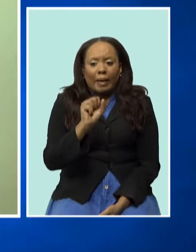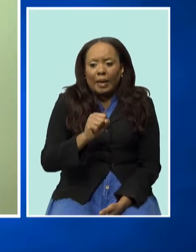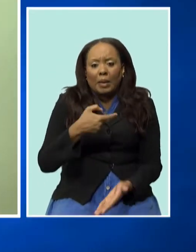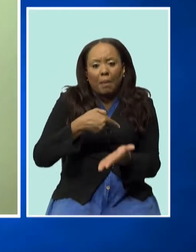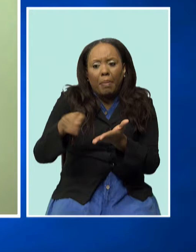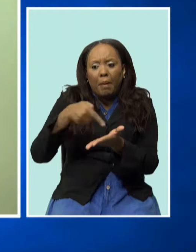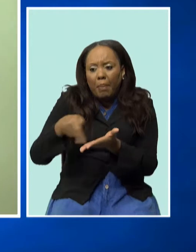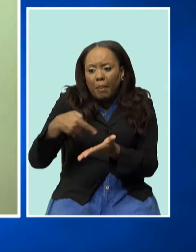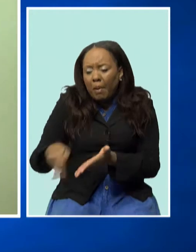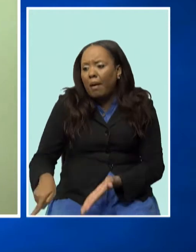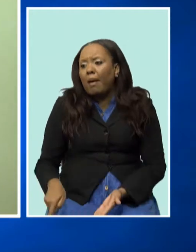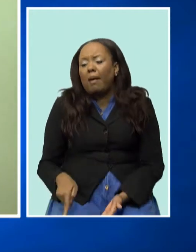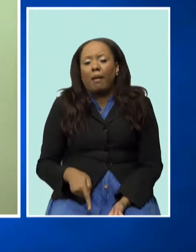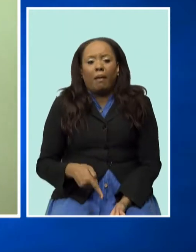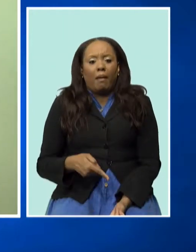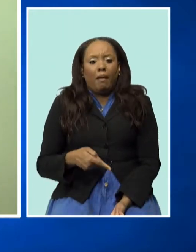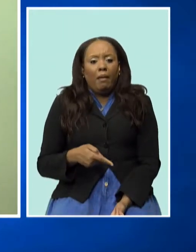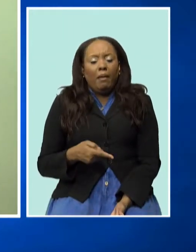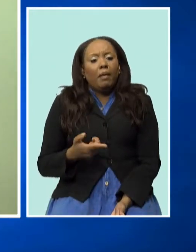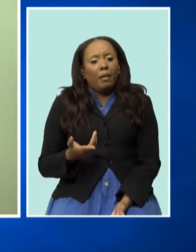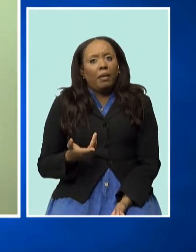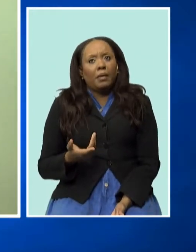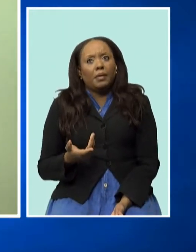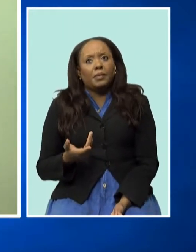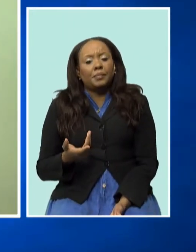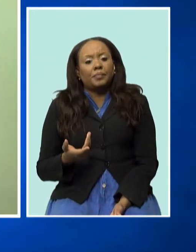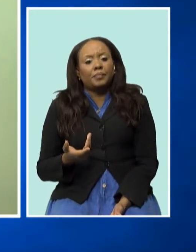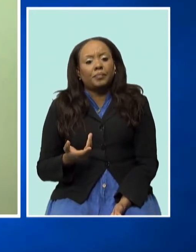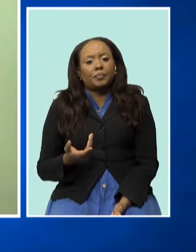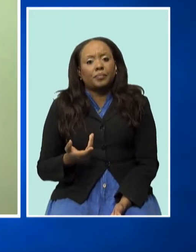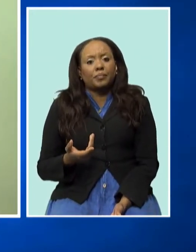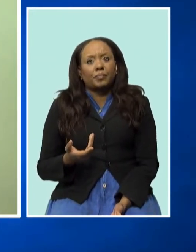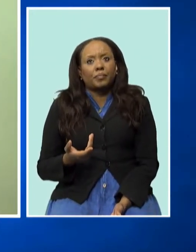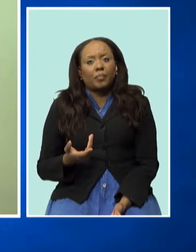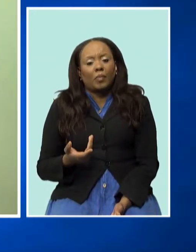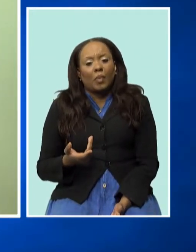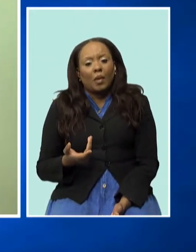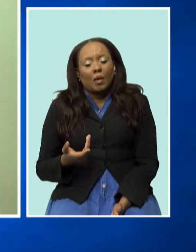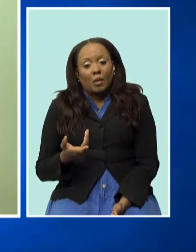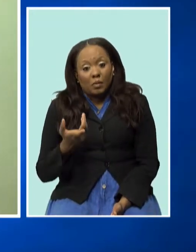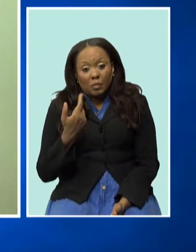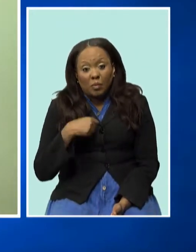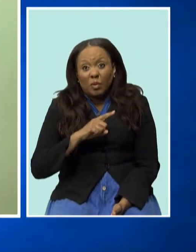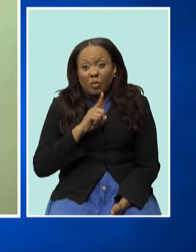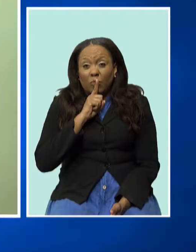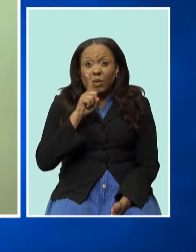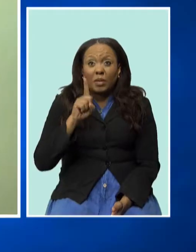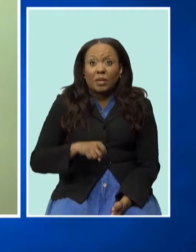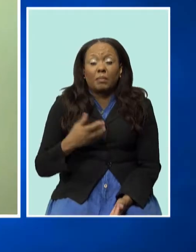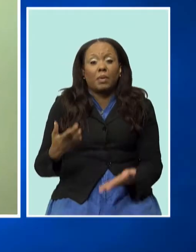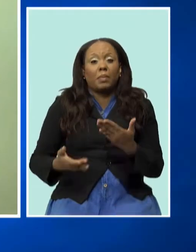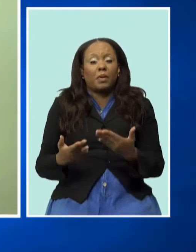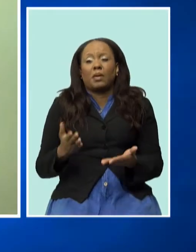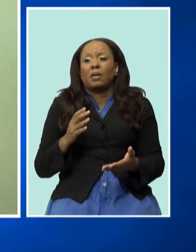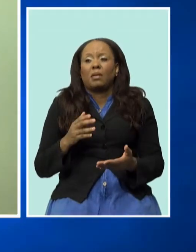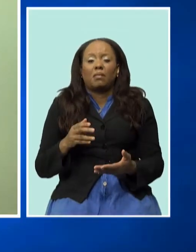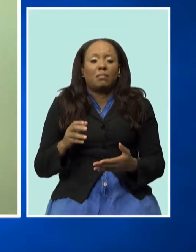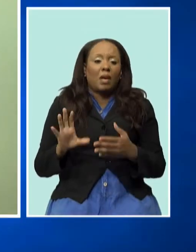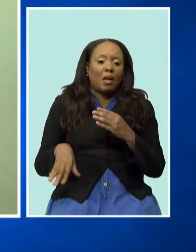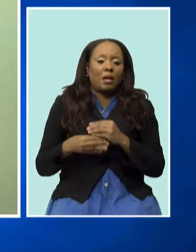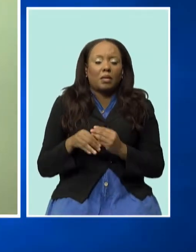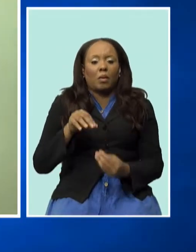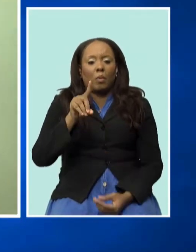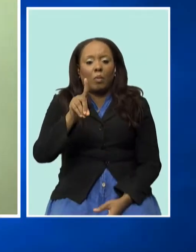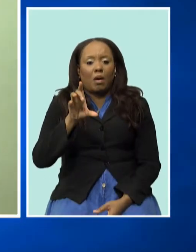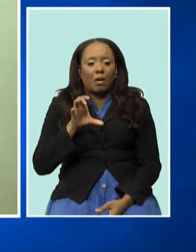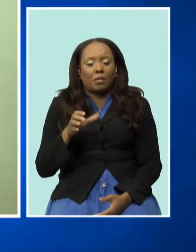system. And I think the suggestion is that we probably need to have the ideal population. We probably need another 100,000 people.